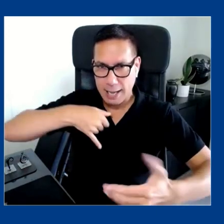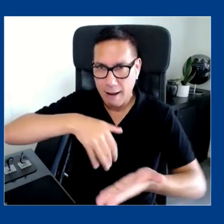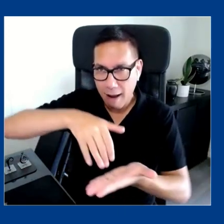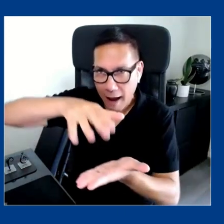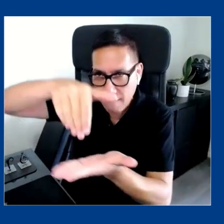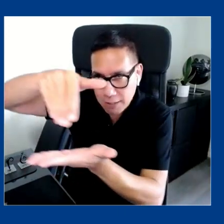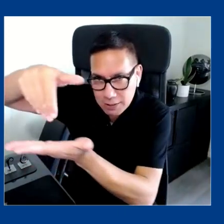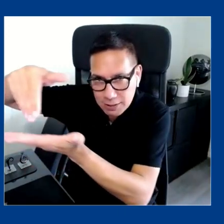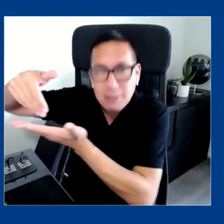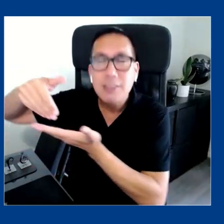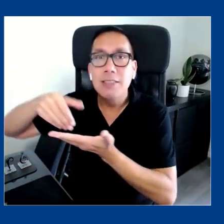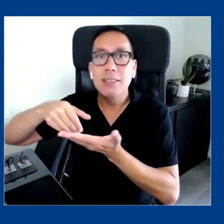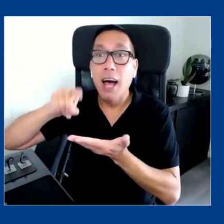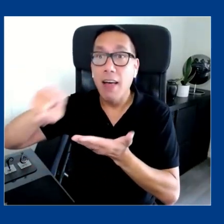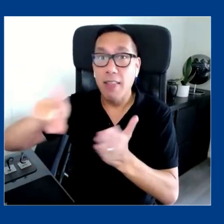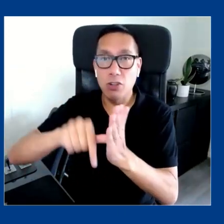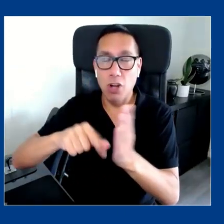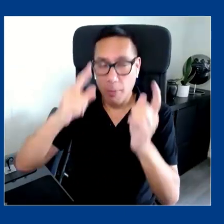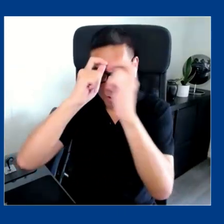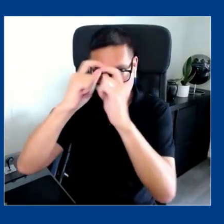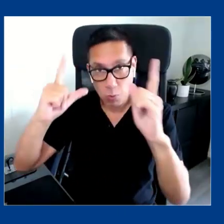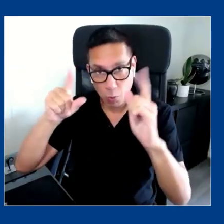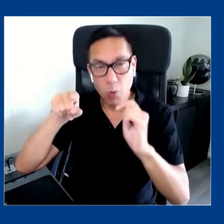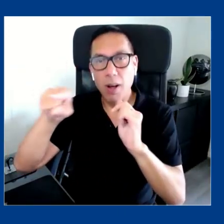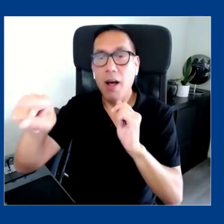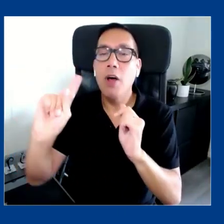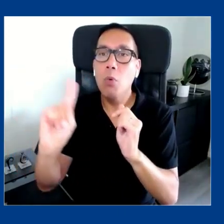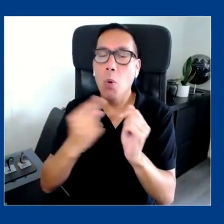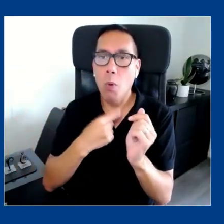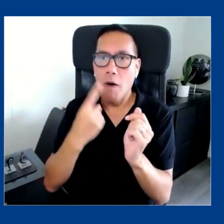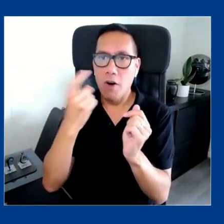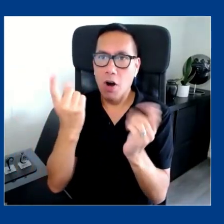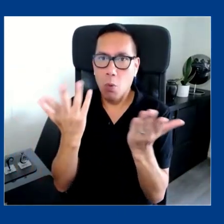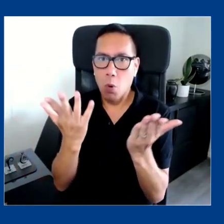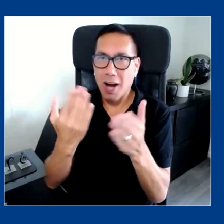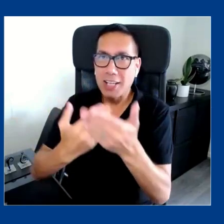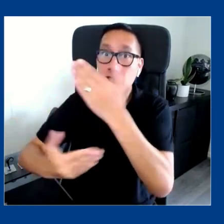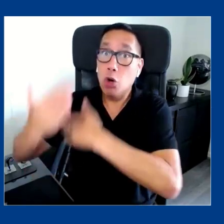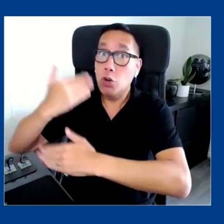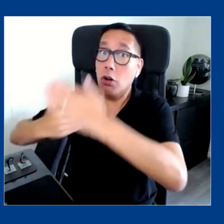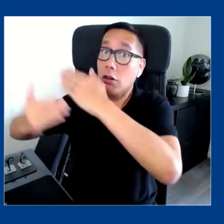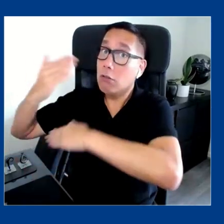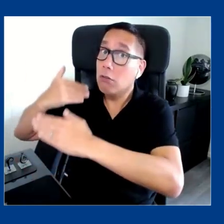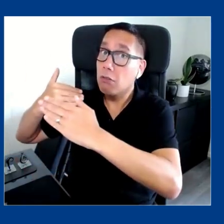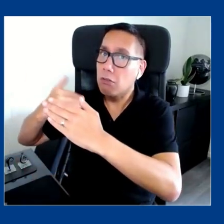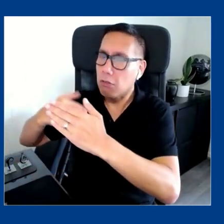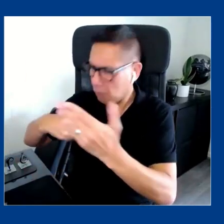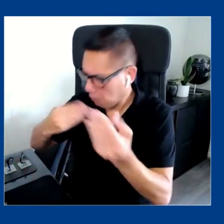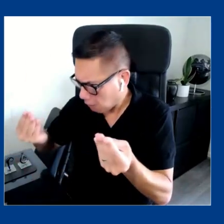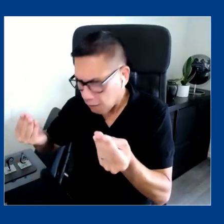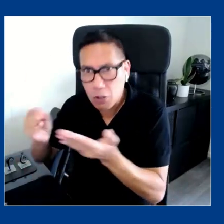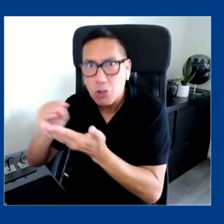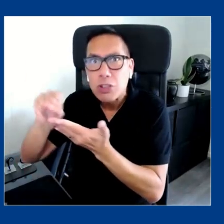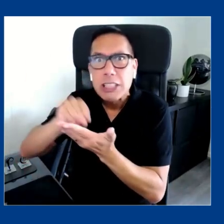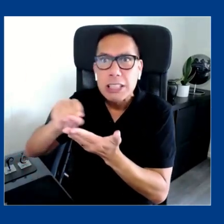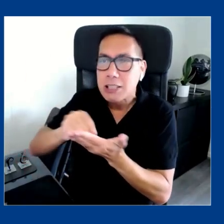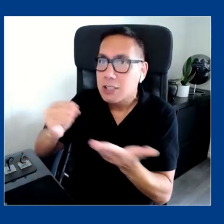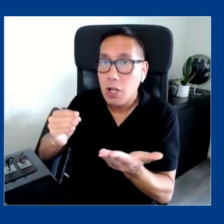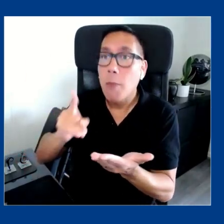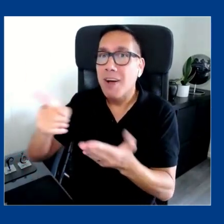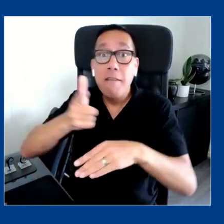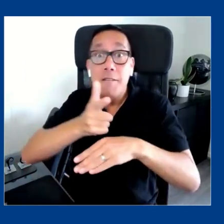We are yet to even find a historical or contemporary written account, although a written account of this filming process has